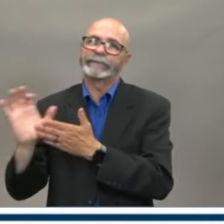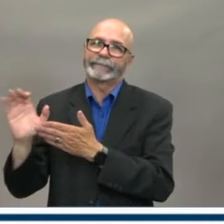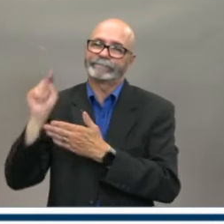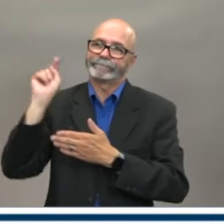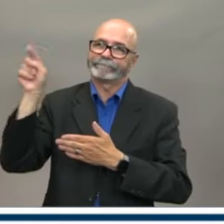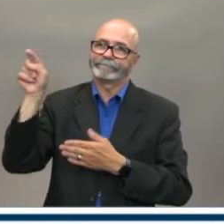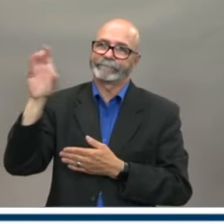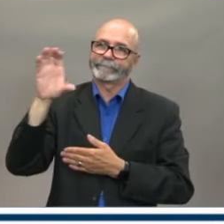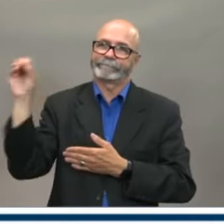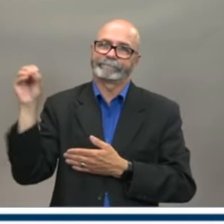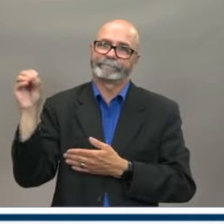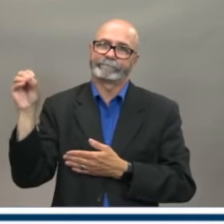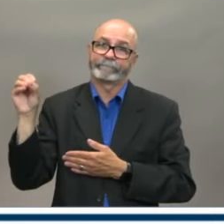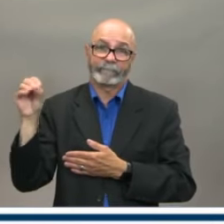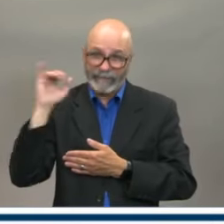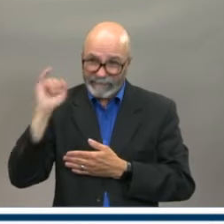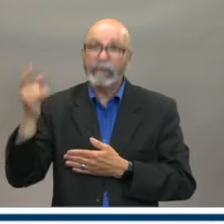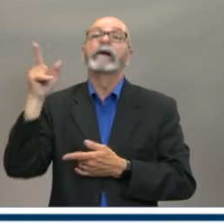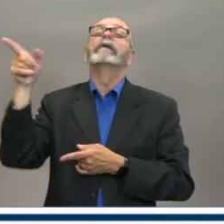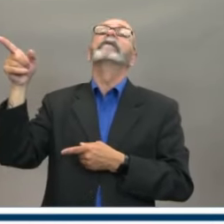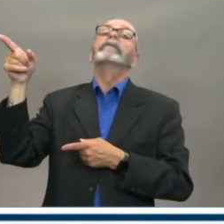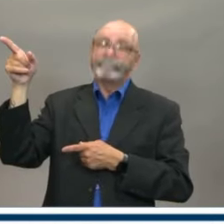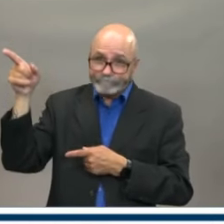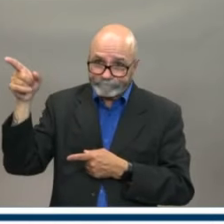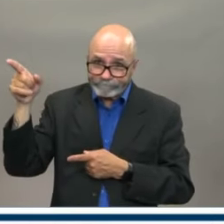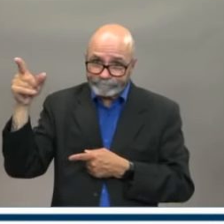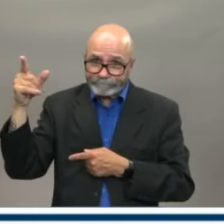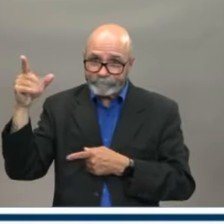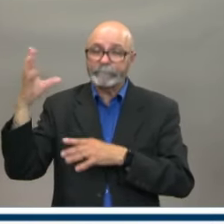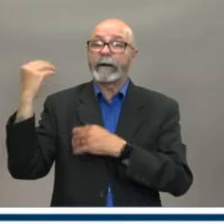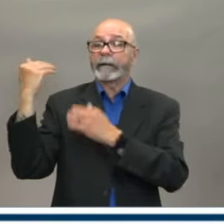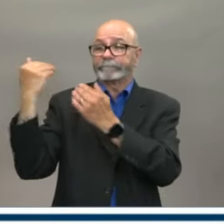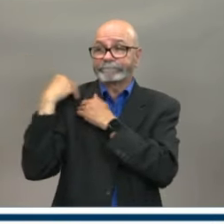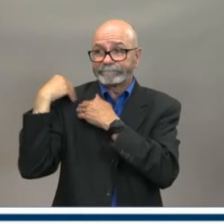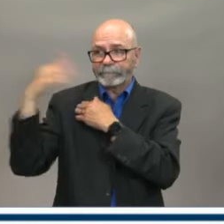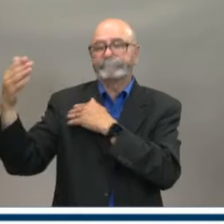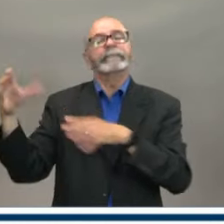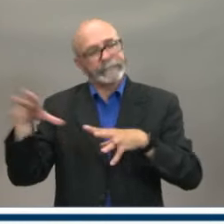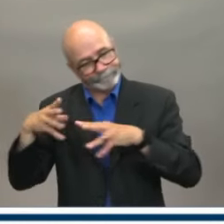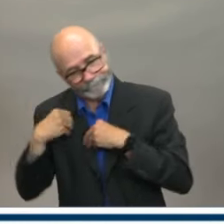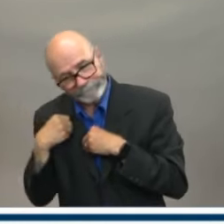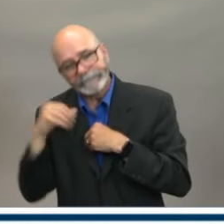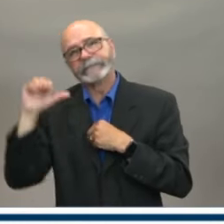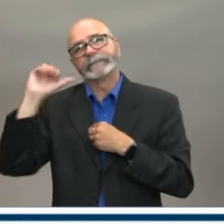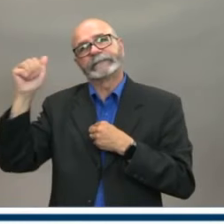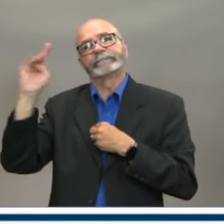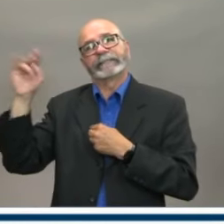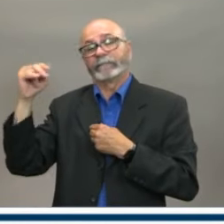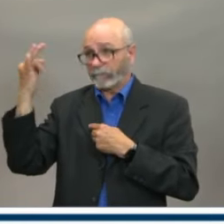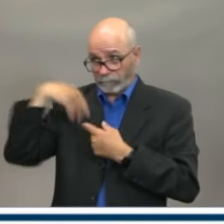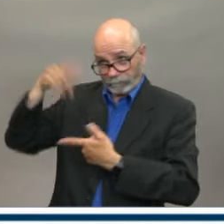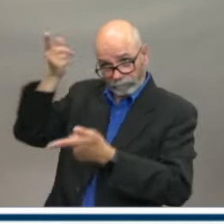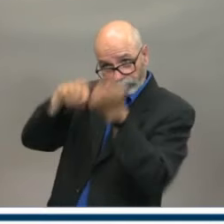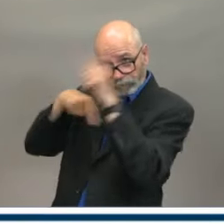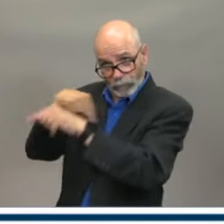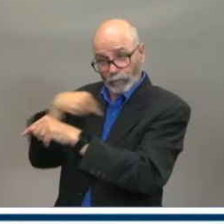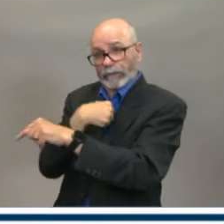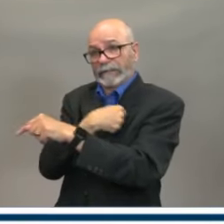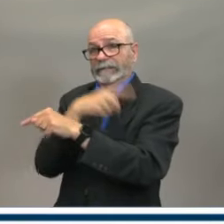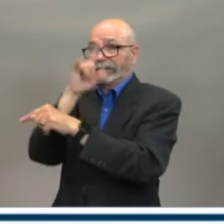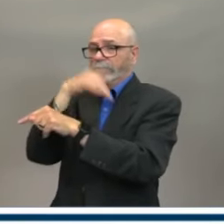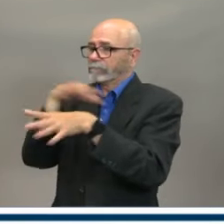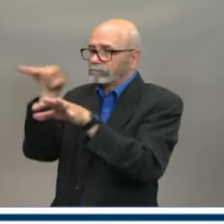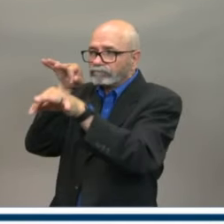to the company. But I want to be clear. These were to work when dealing with the issues that I'd made very clear to all Nova Scotians that we had a